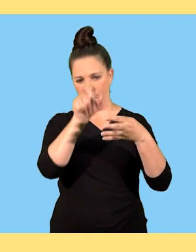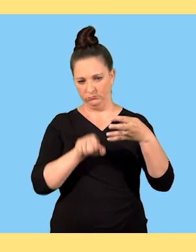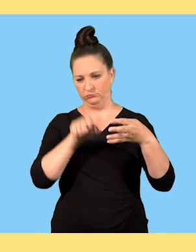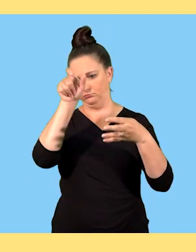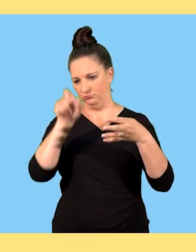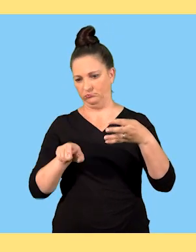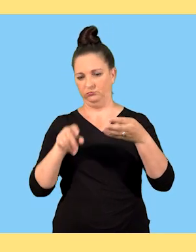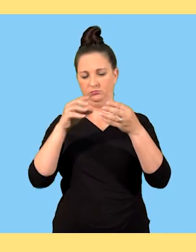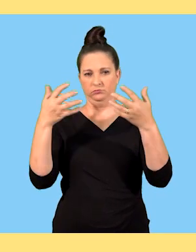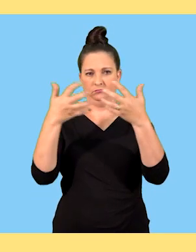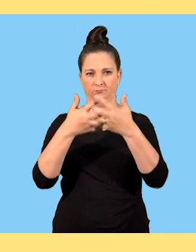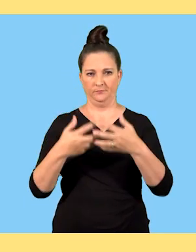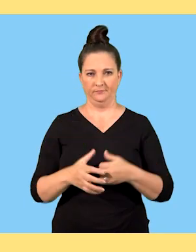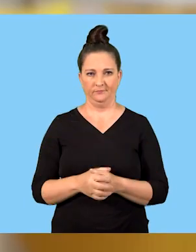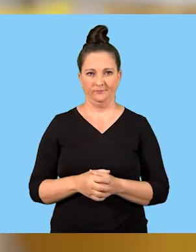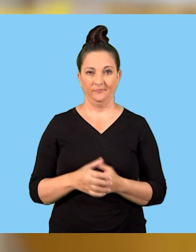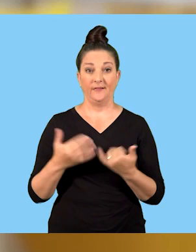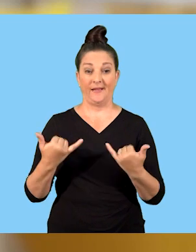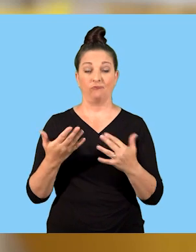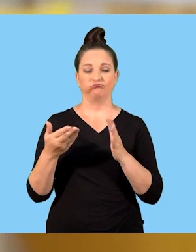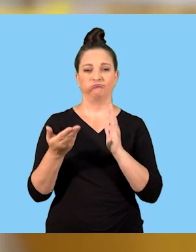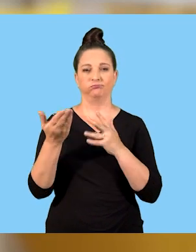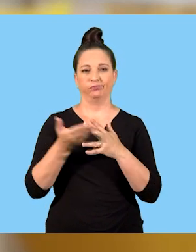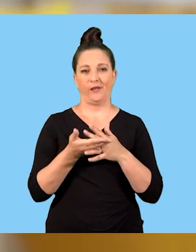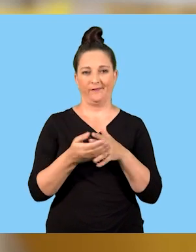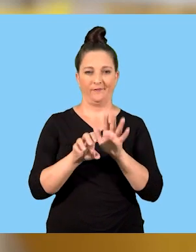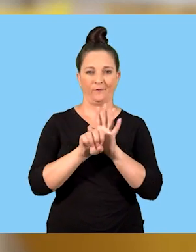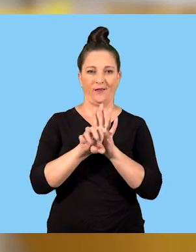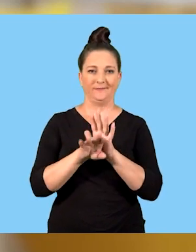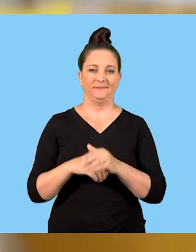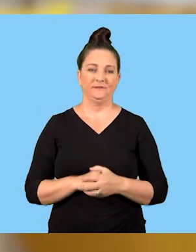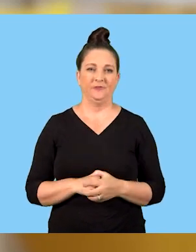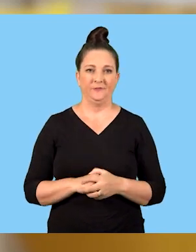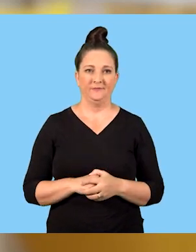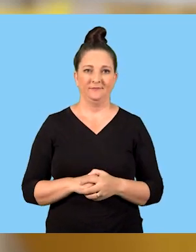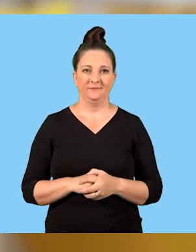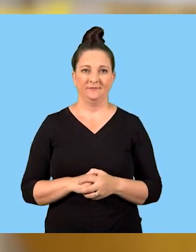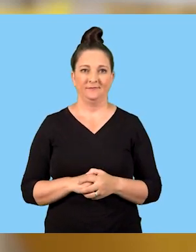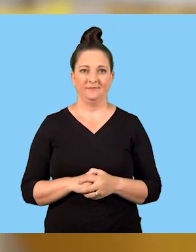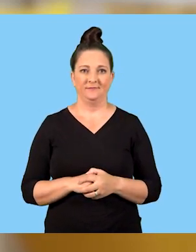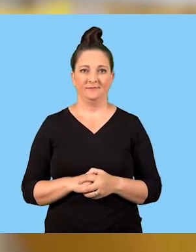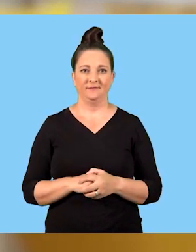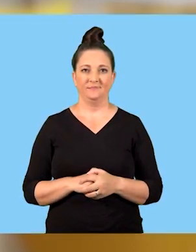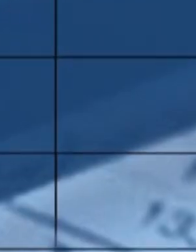that are adjusted. Dear learners, let's go for an ad break and I'll see you shortly.